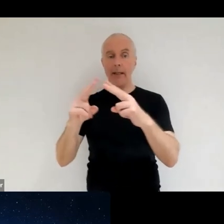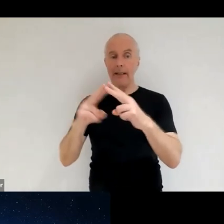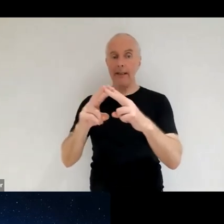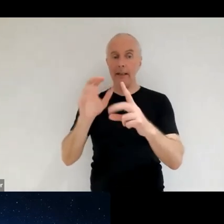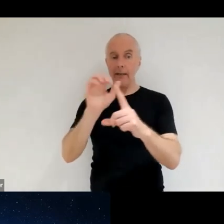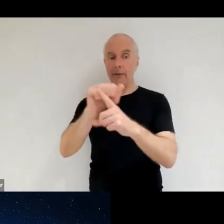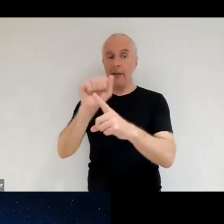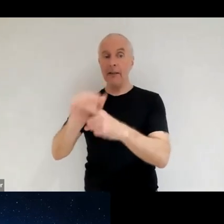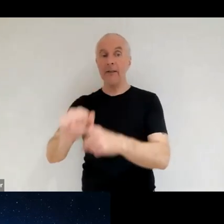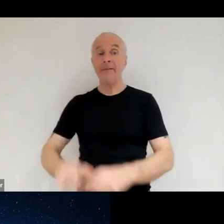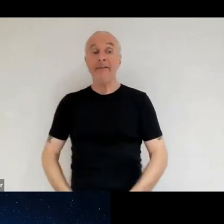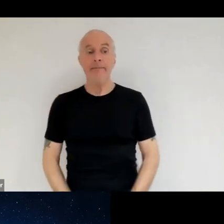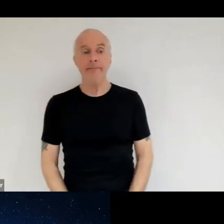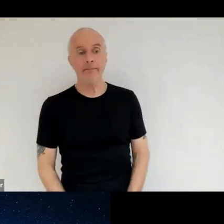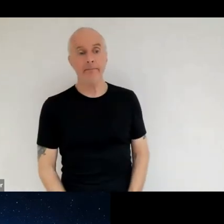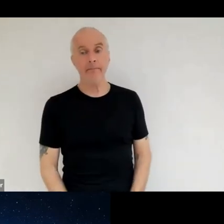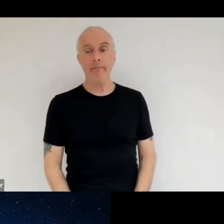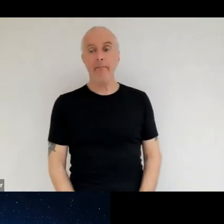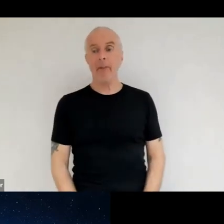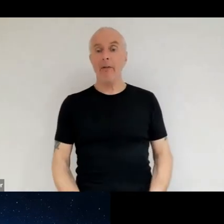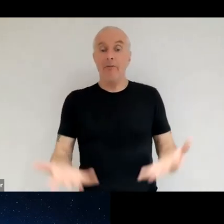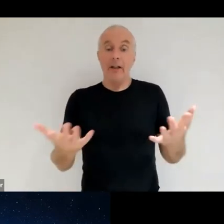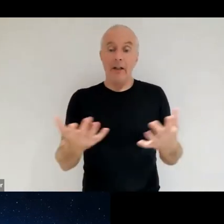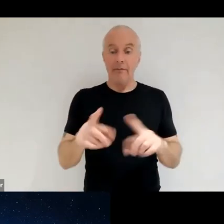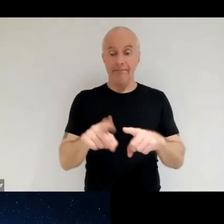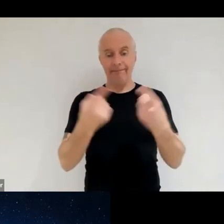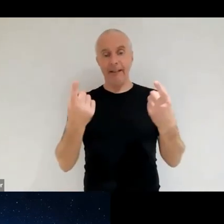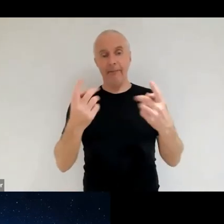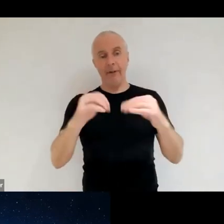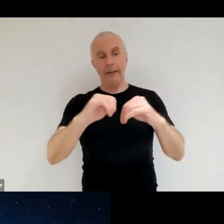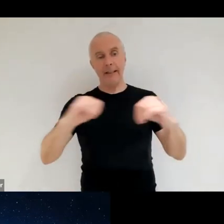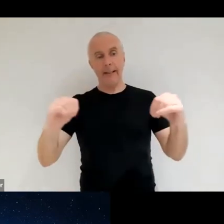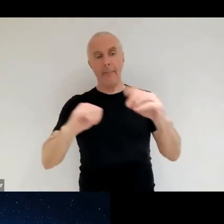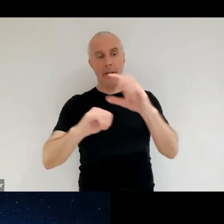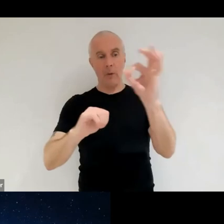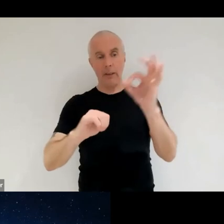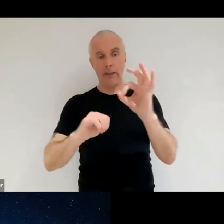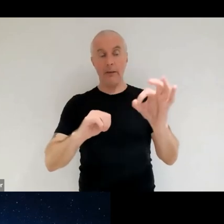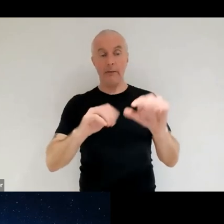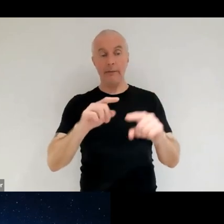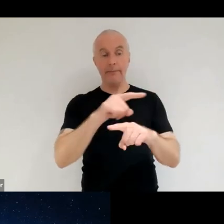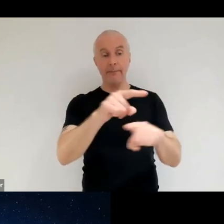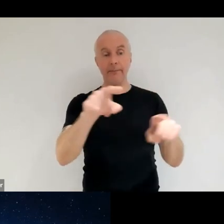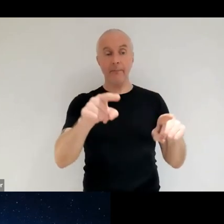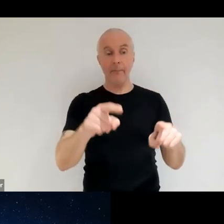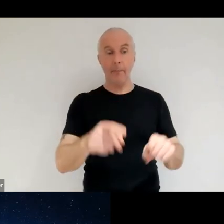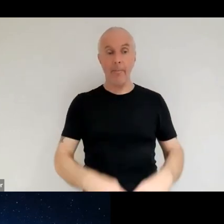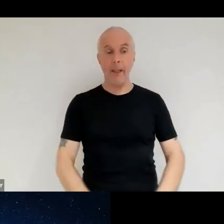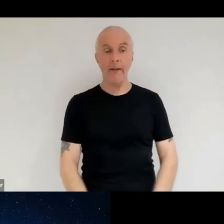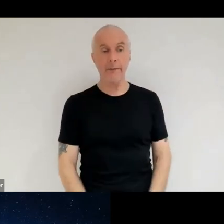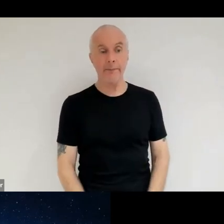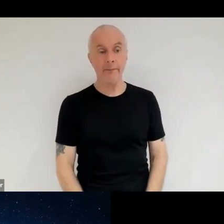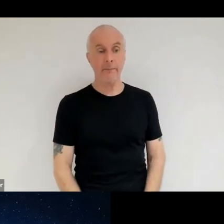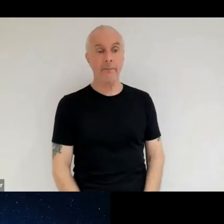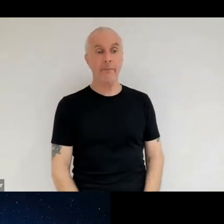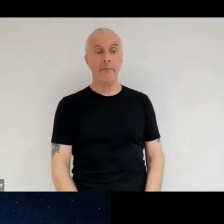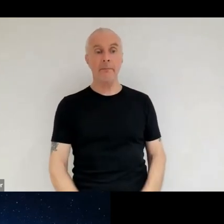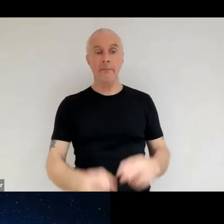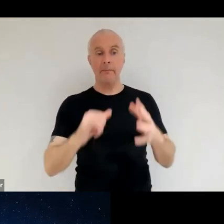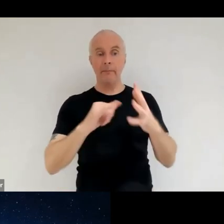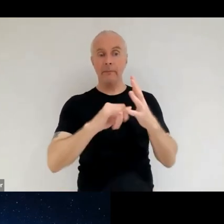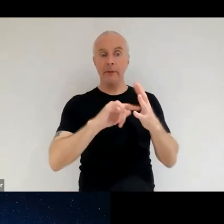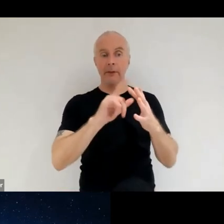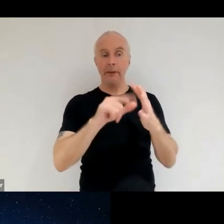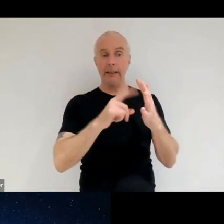Okay, so these are not really connected questions. So the first one is the POP3 question, and I'm not a very good expert on stellar astrophysics, I